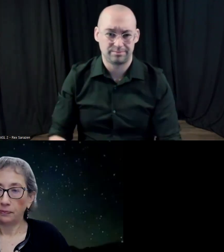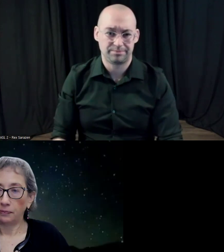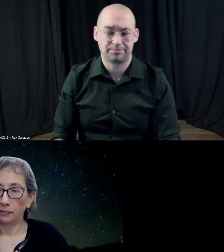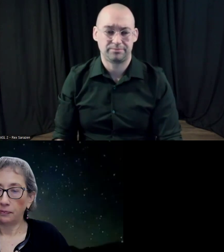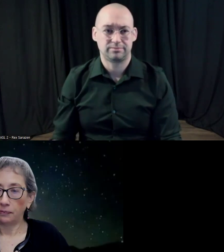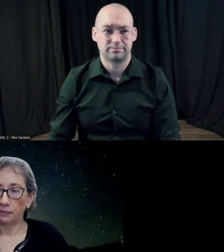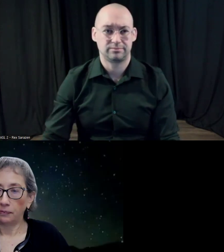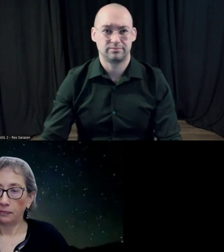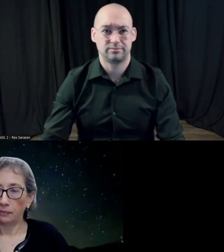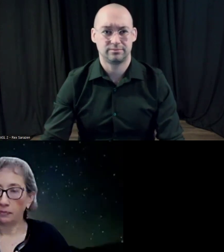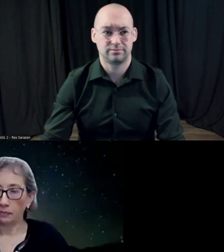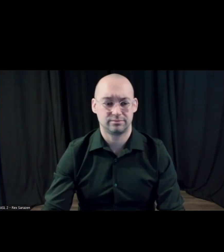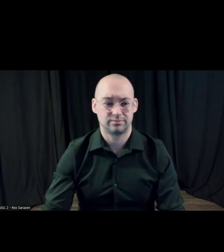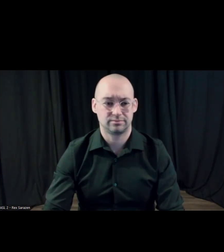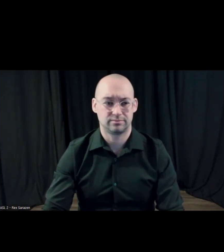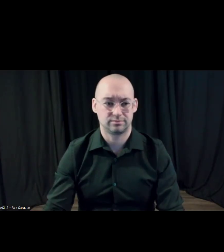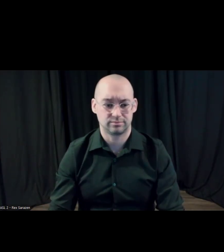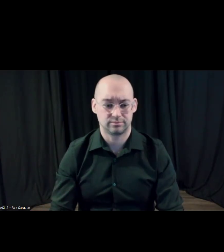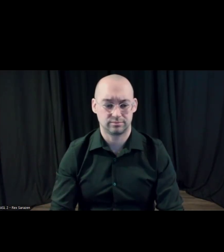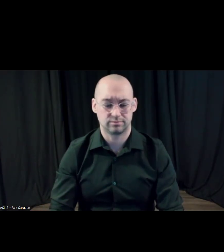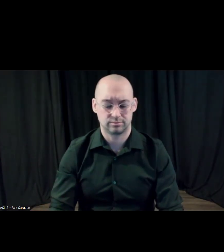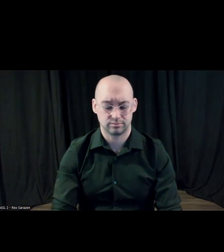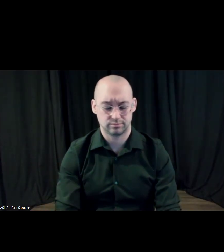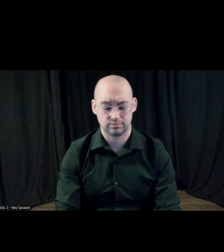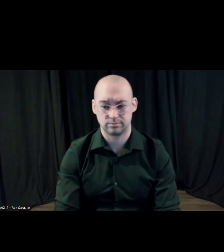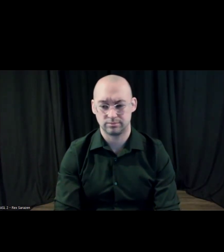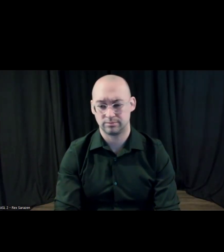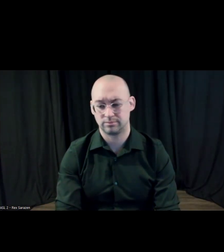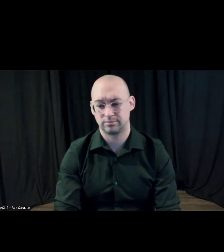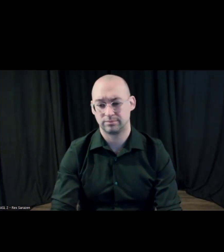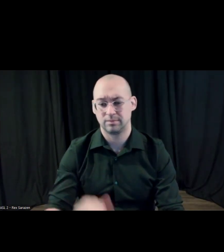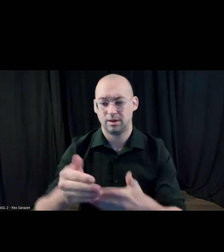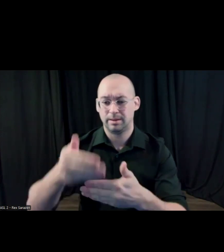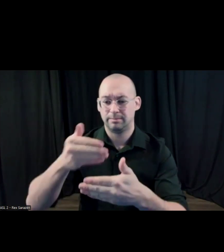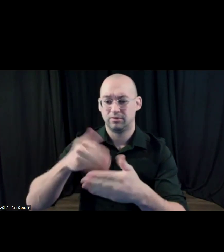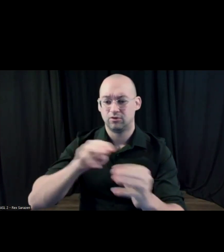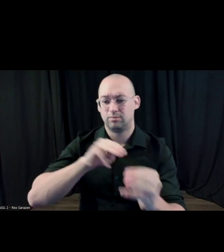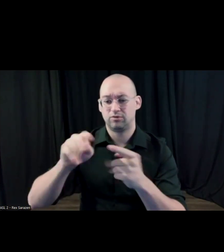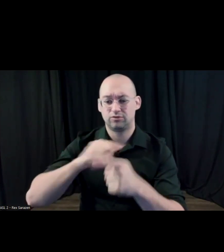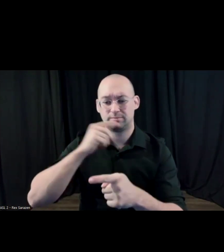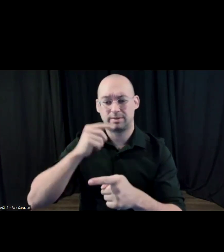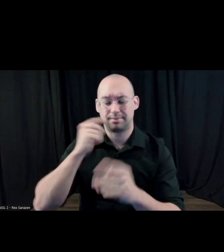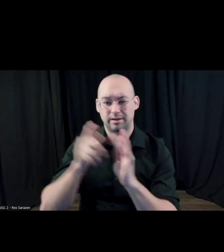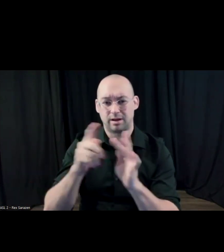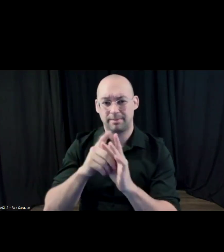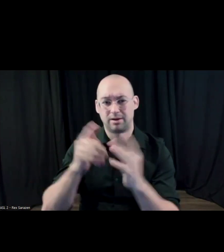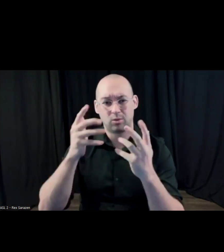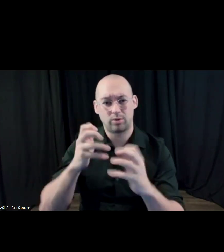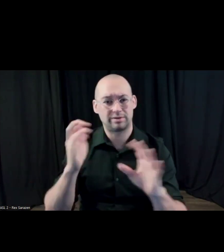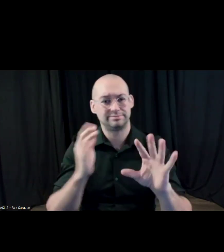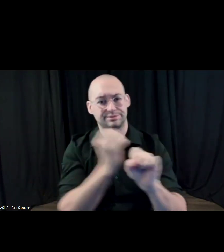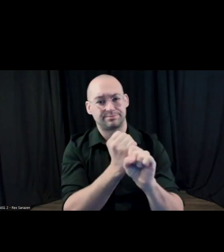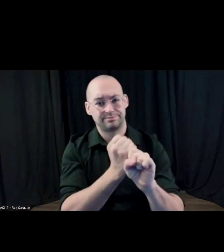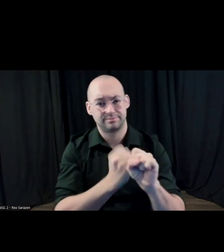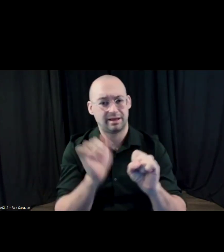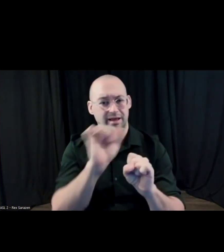Thank you, Nina. Before I move us to public comment, I just wanted to kind of sum up everything that